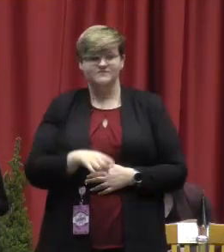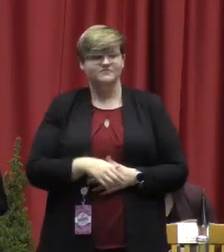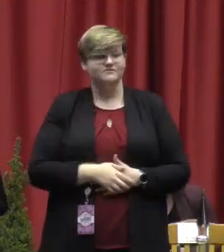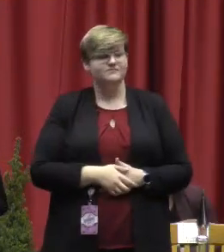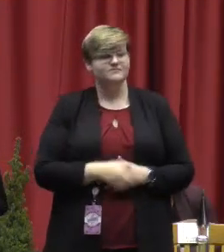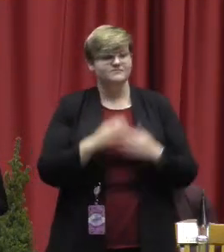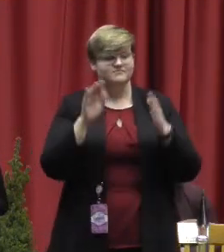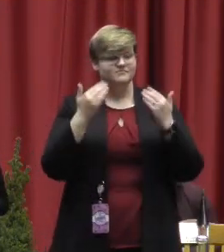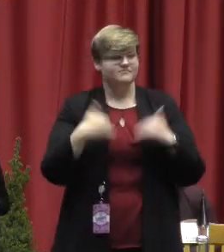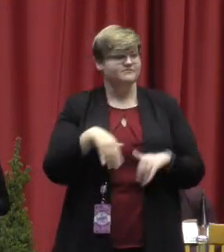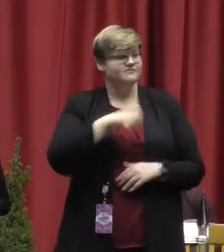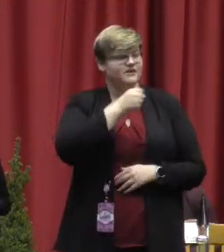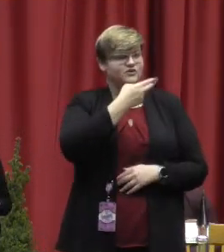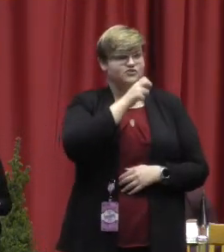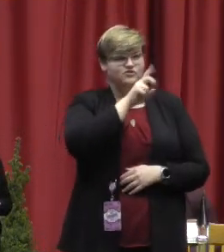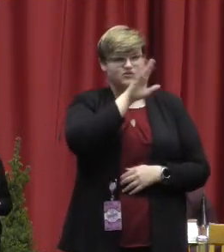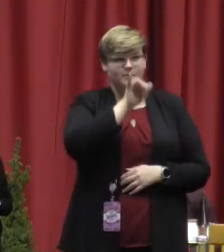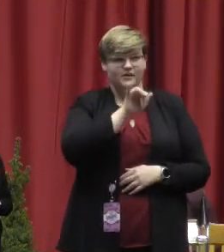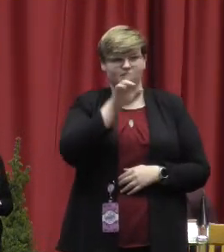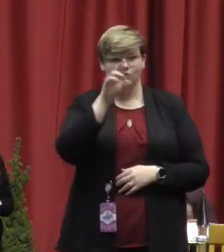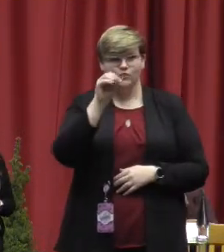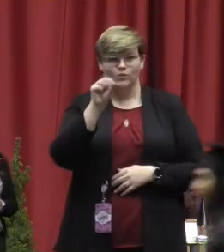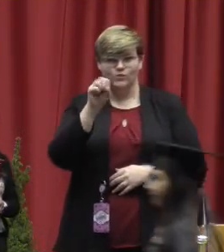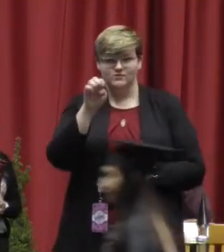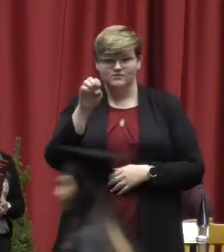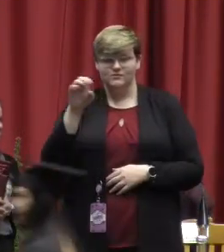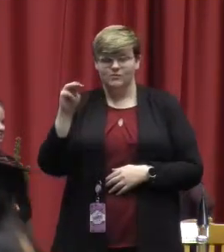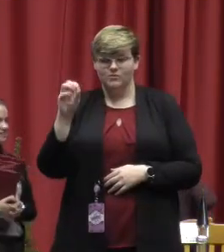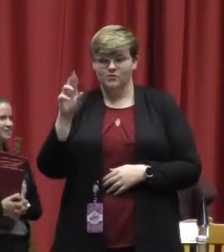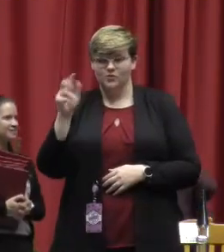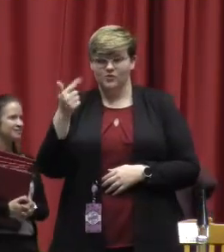Shelby Rose Morgan.